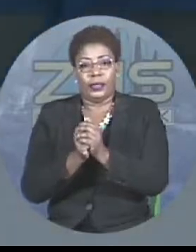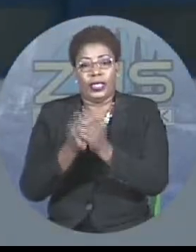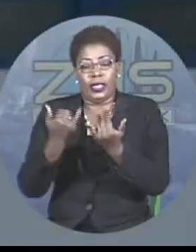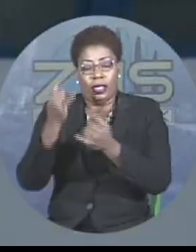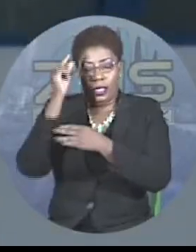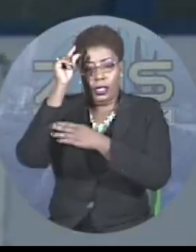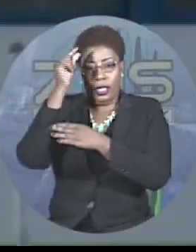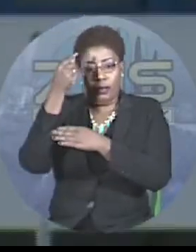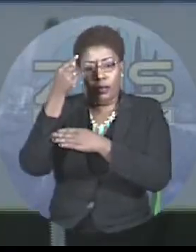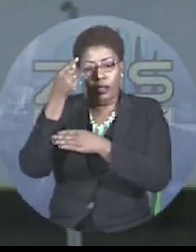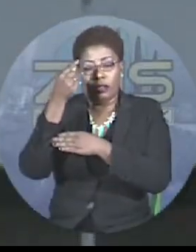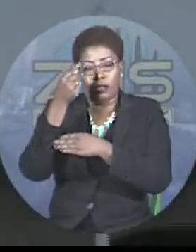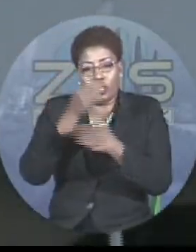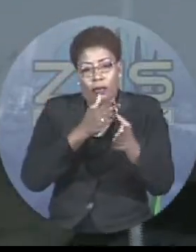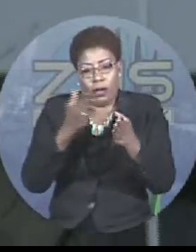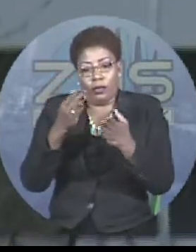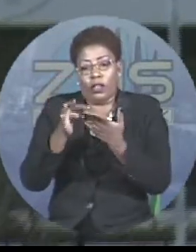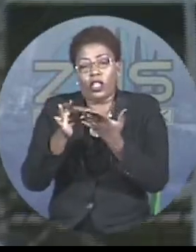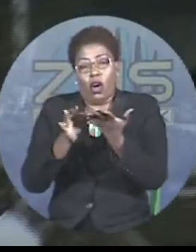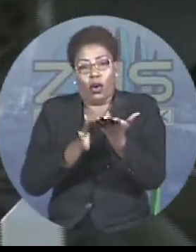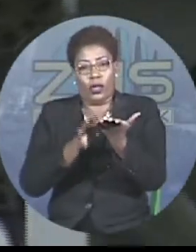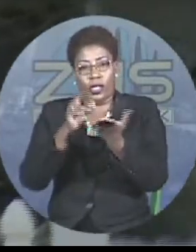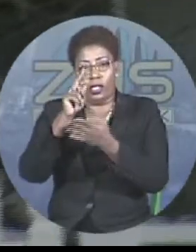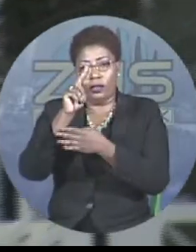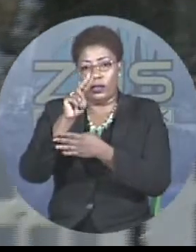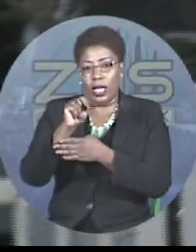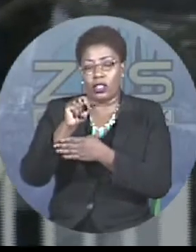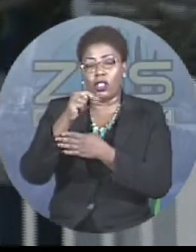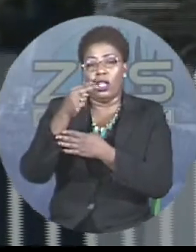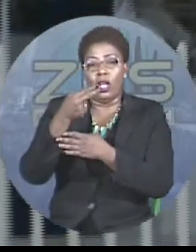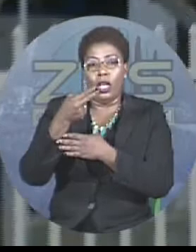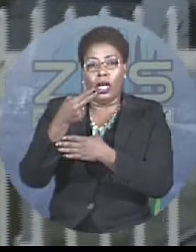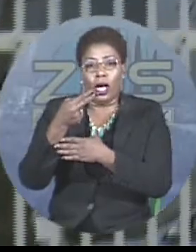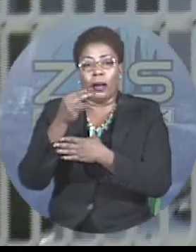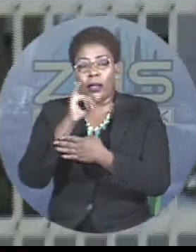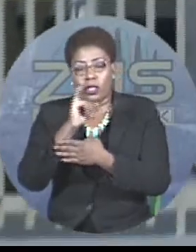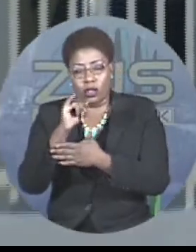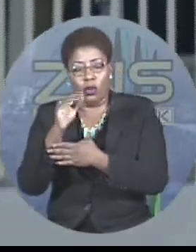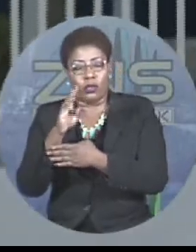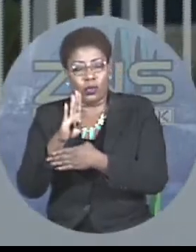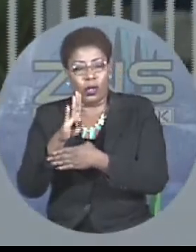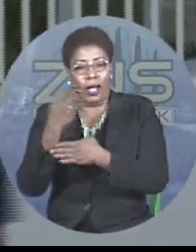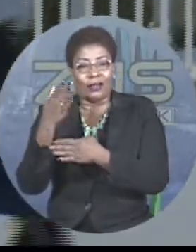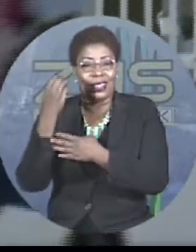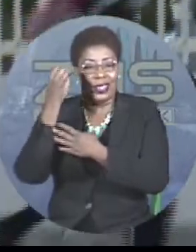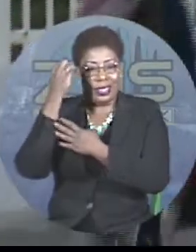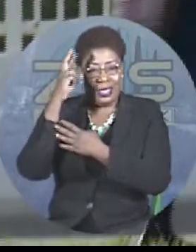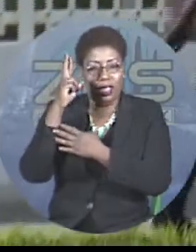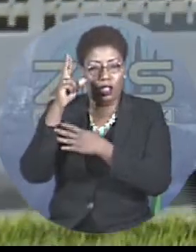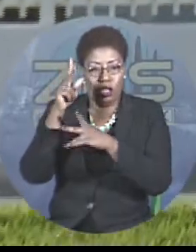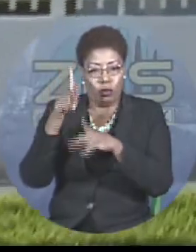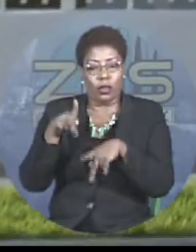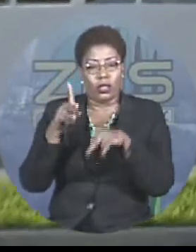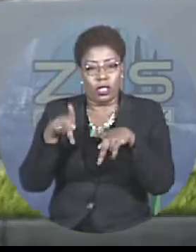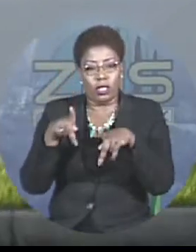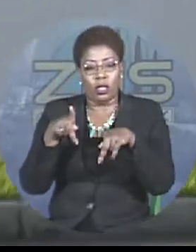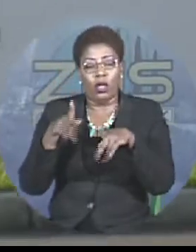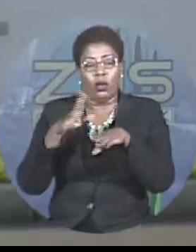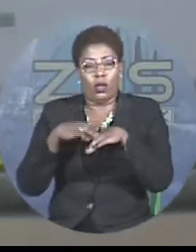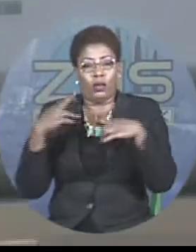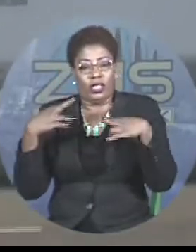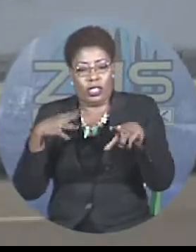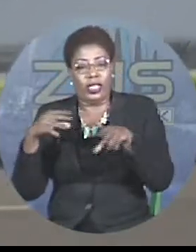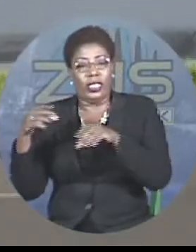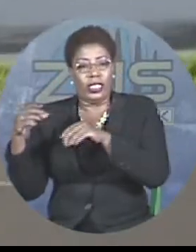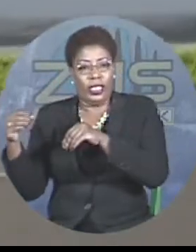The government is preparing for an audit of the National Insurance Board. This after senior executives at the board were placed on leave. N.I.B.